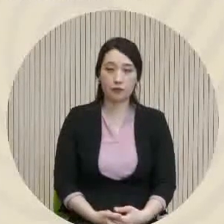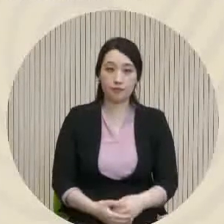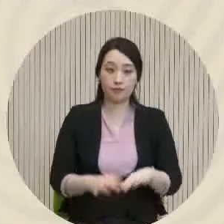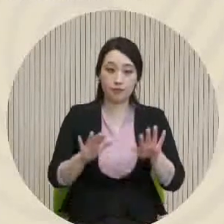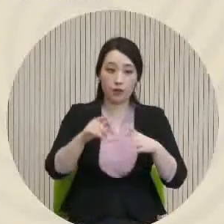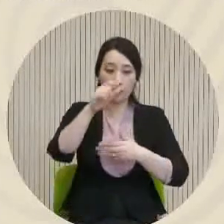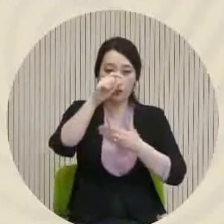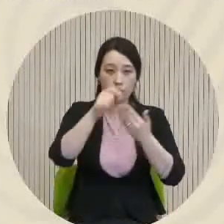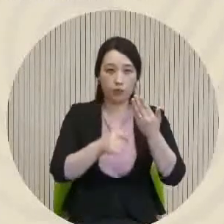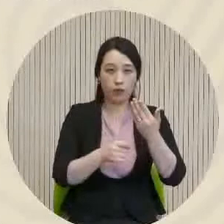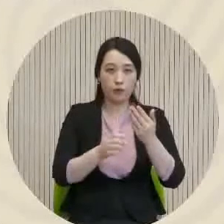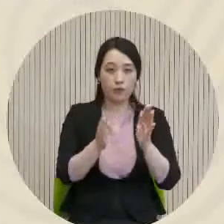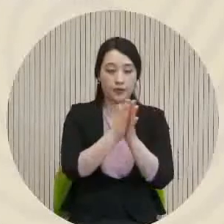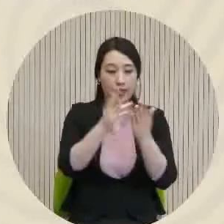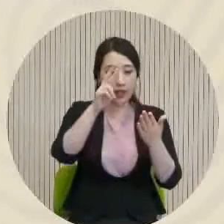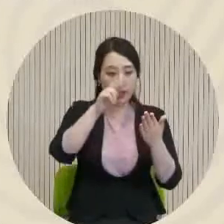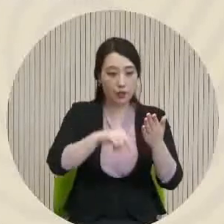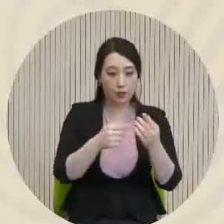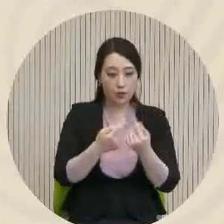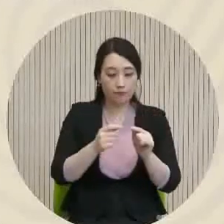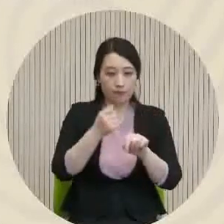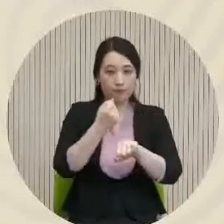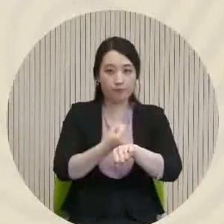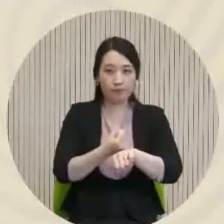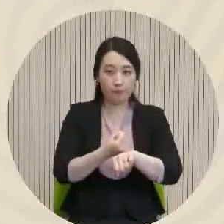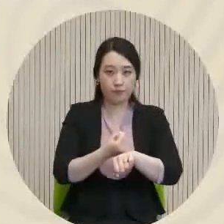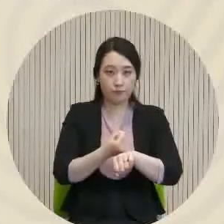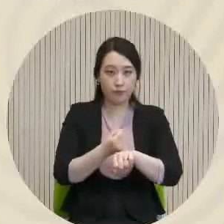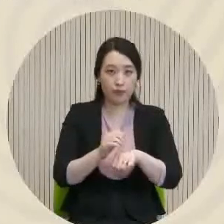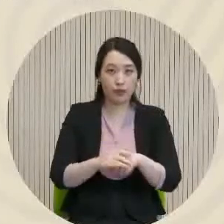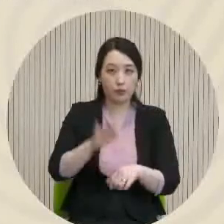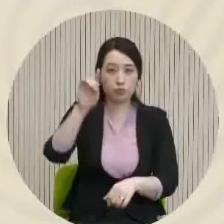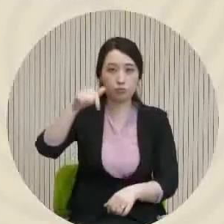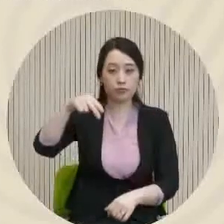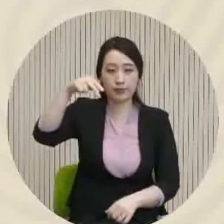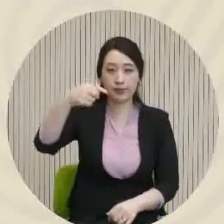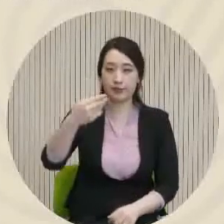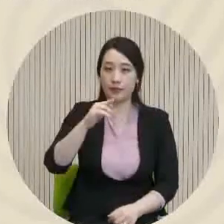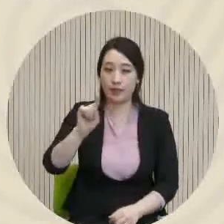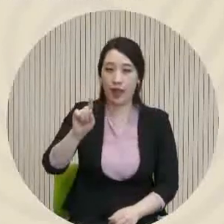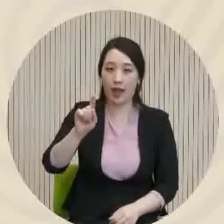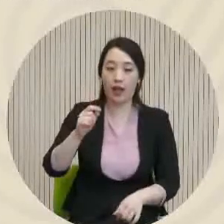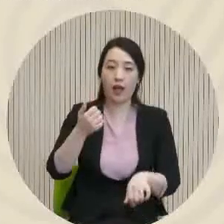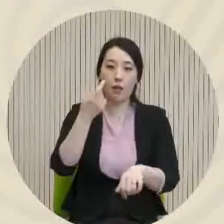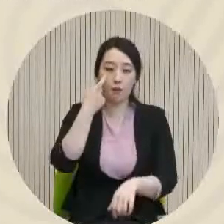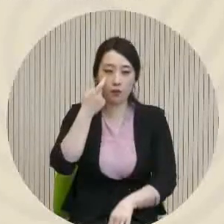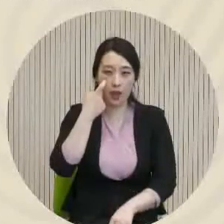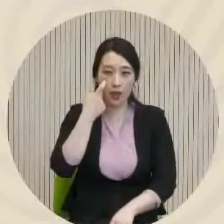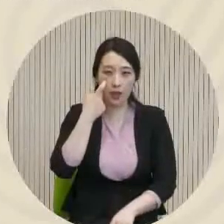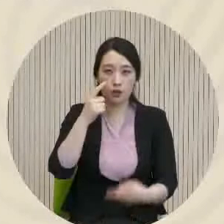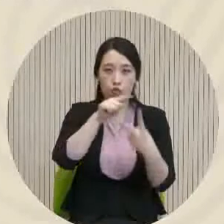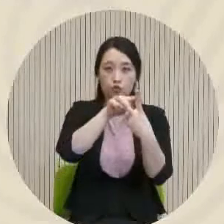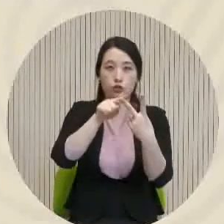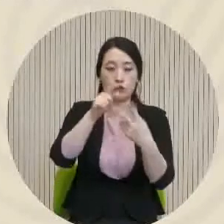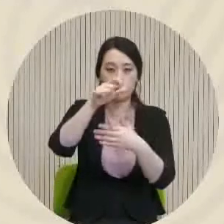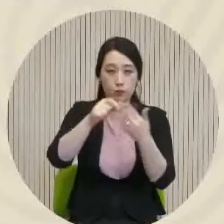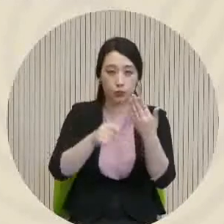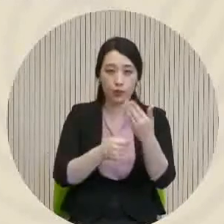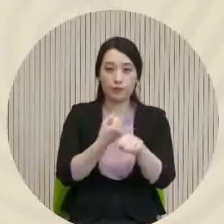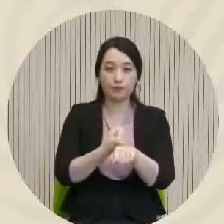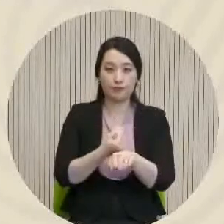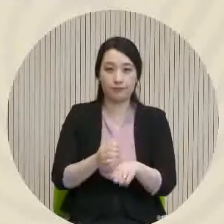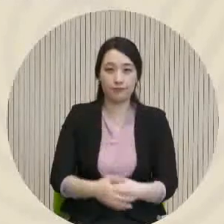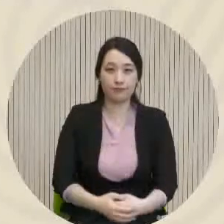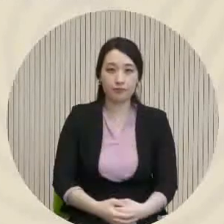So this program consists of the Read and Podcast and Read and Bookstore.